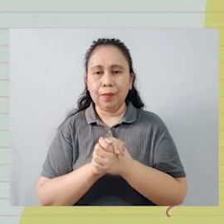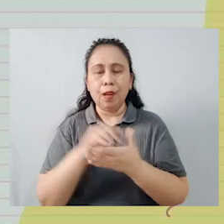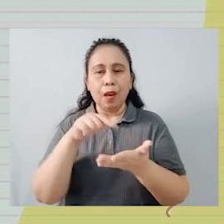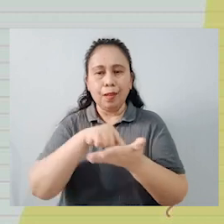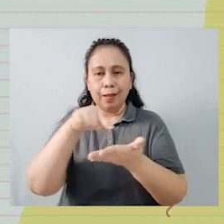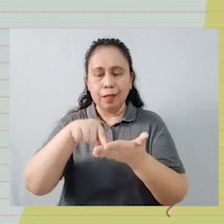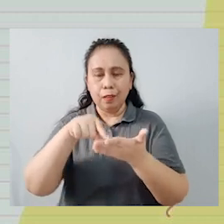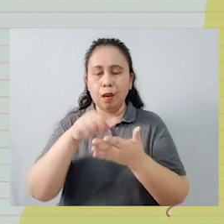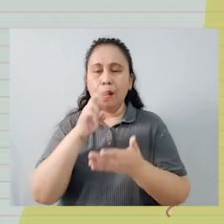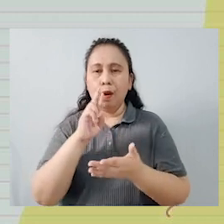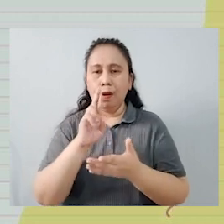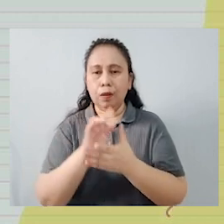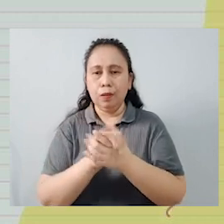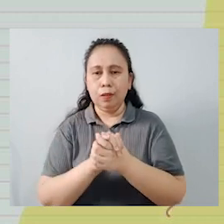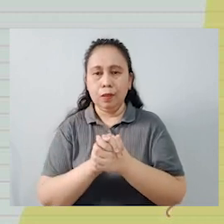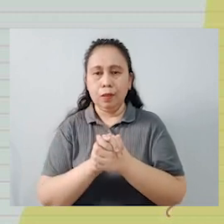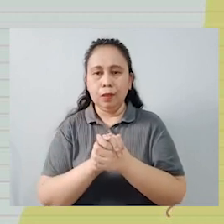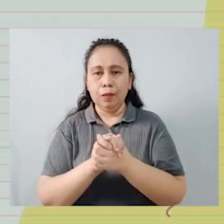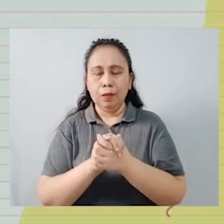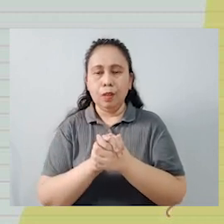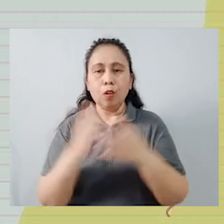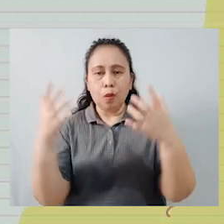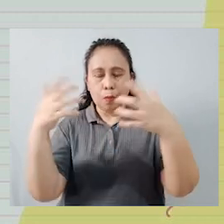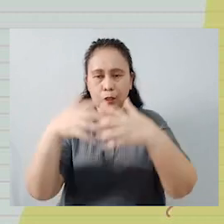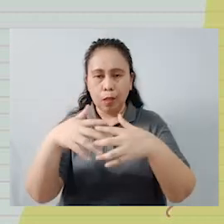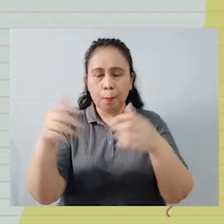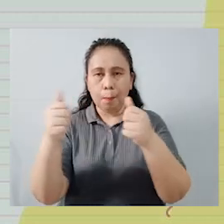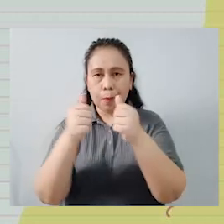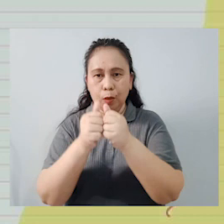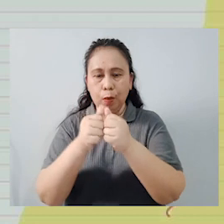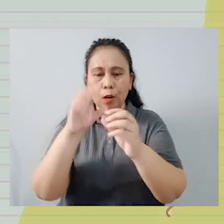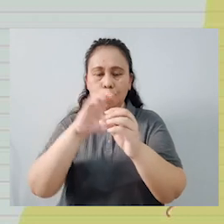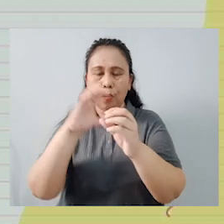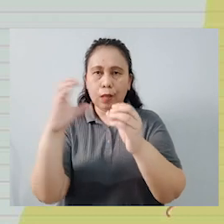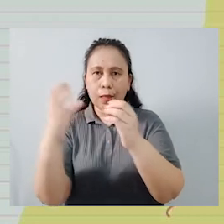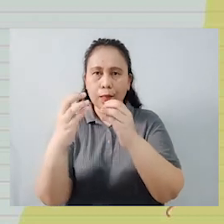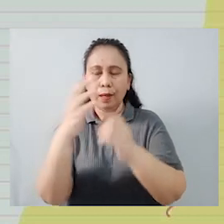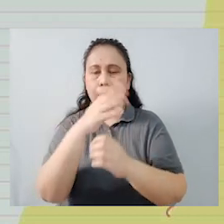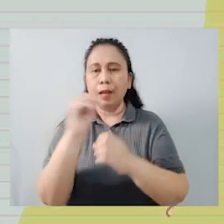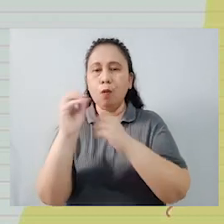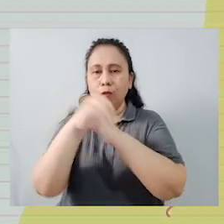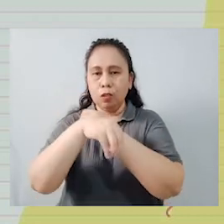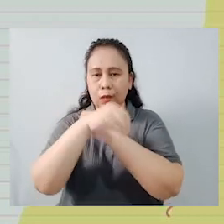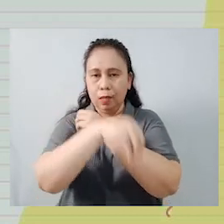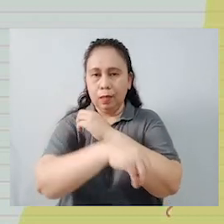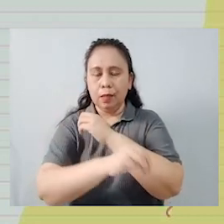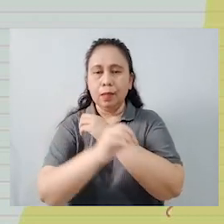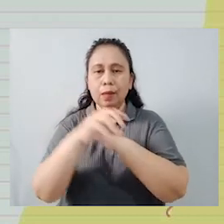These are convergence between continental plate and oceanic plate,